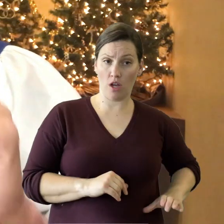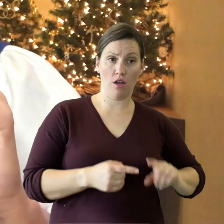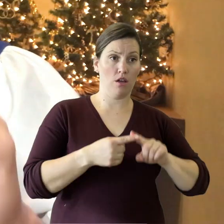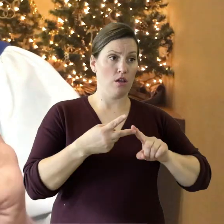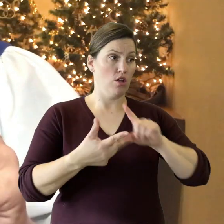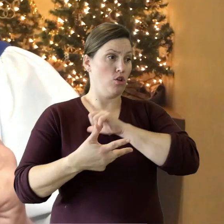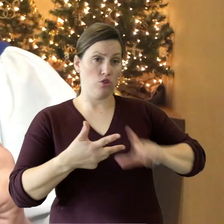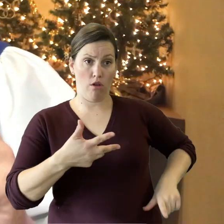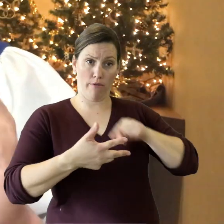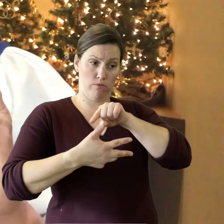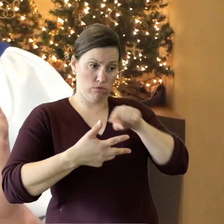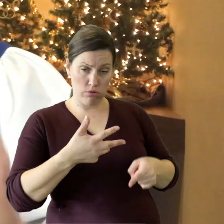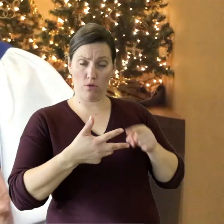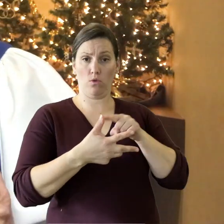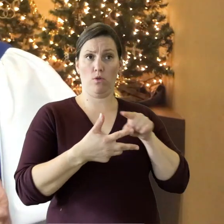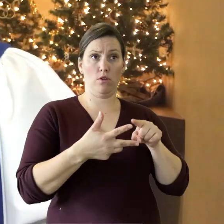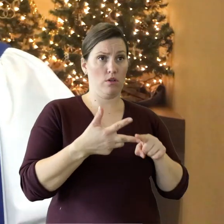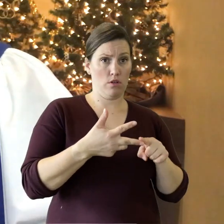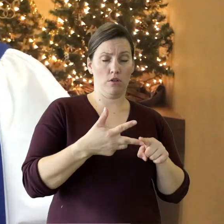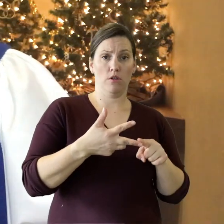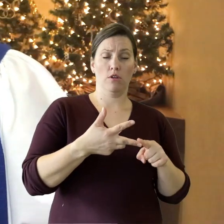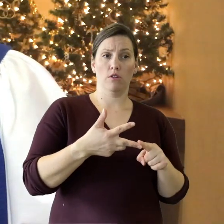Jesus Christ the Lord.